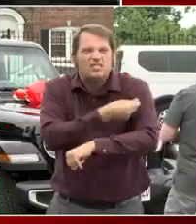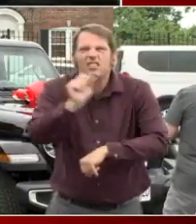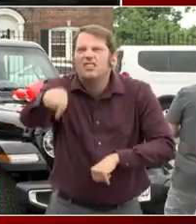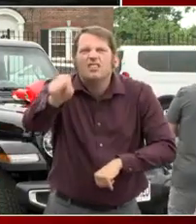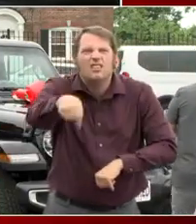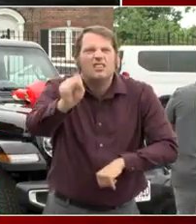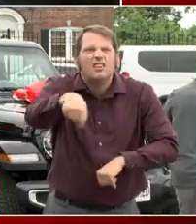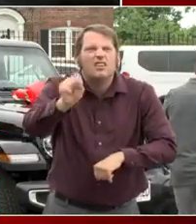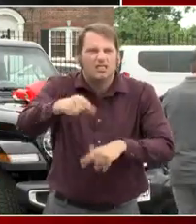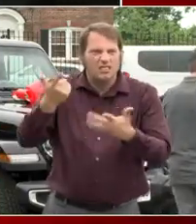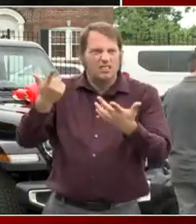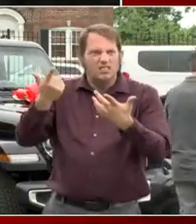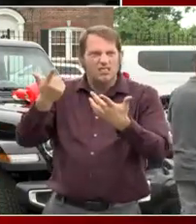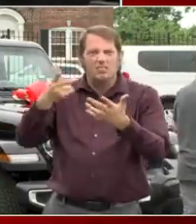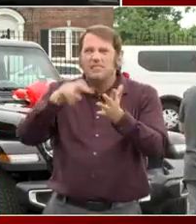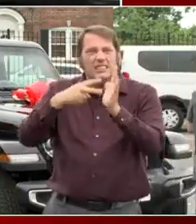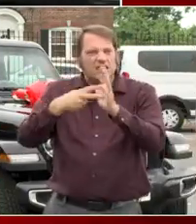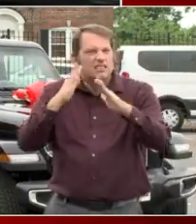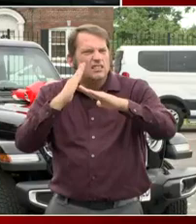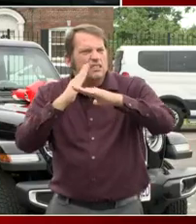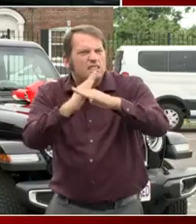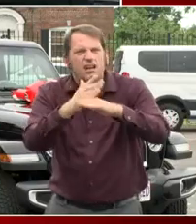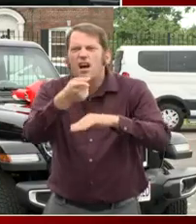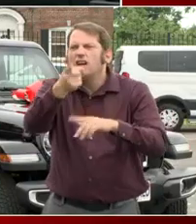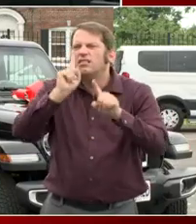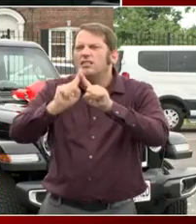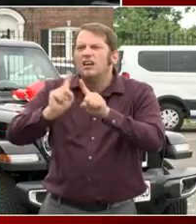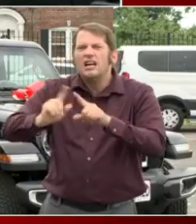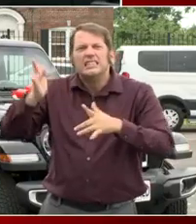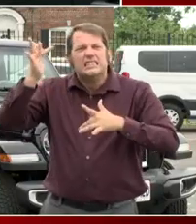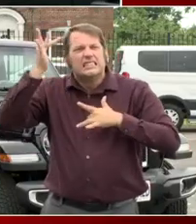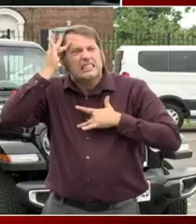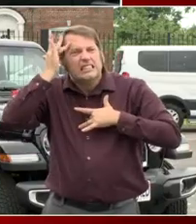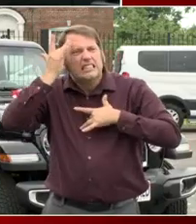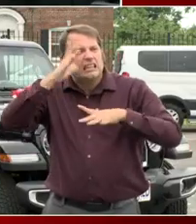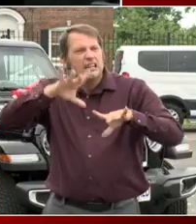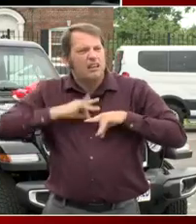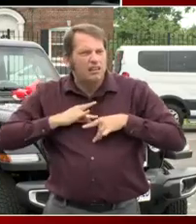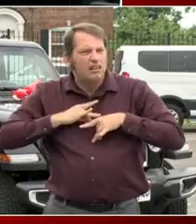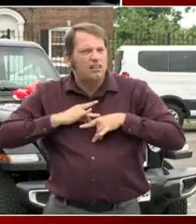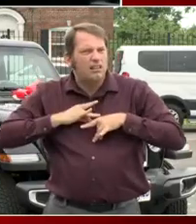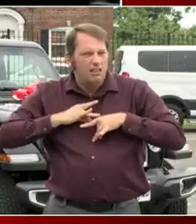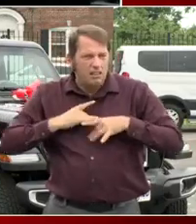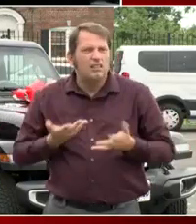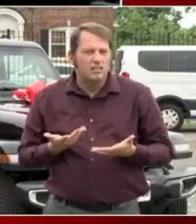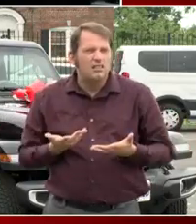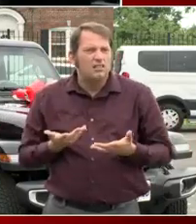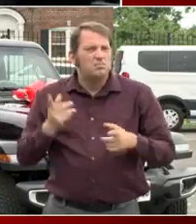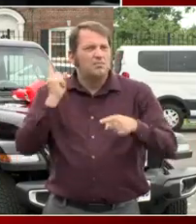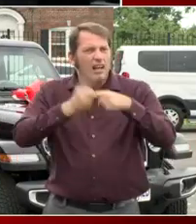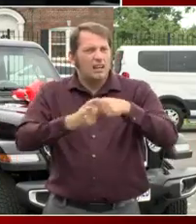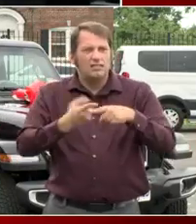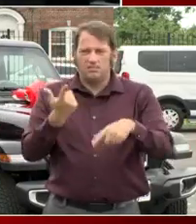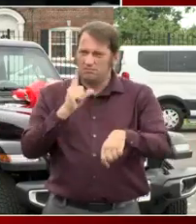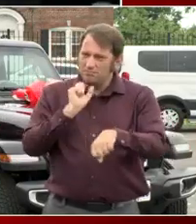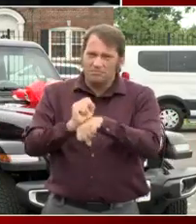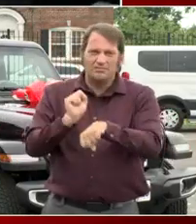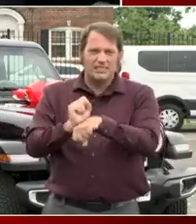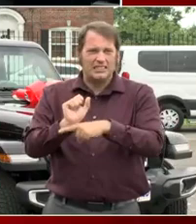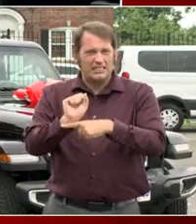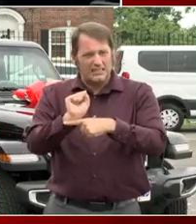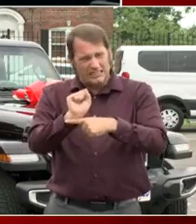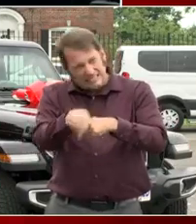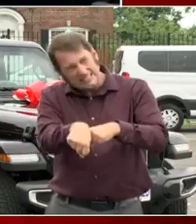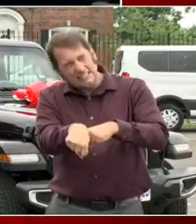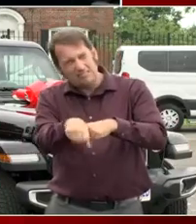of clinical disease and almost completely prevent severe disease leading to hospitalization